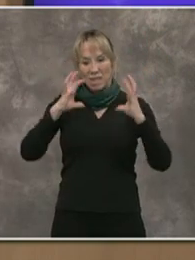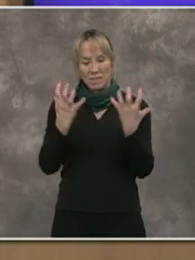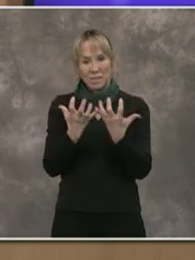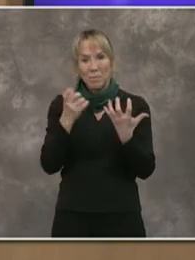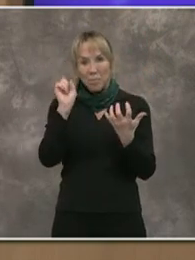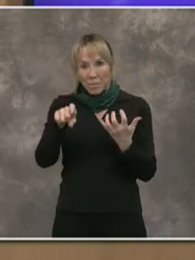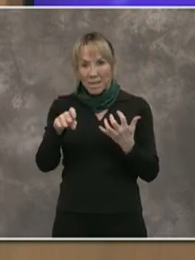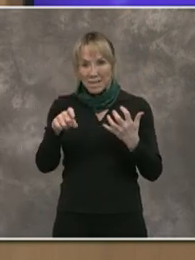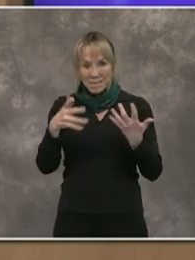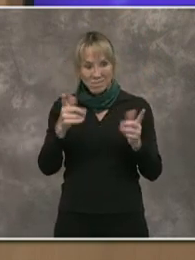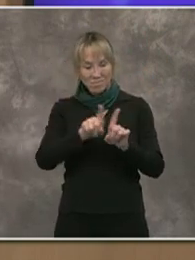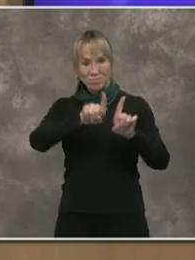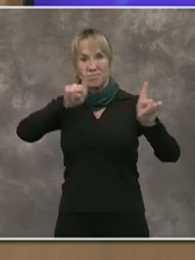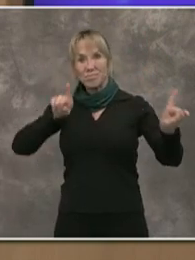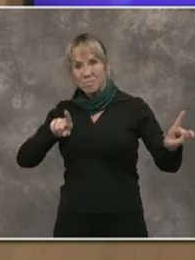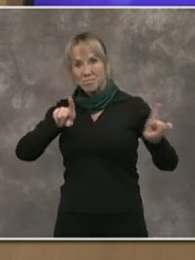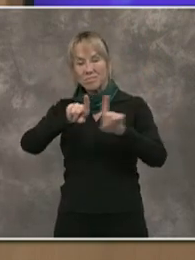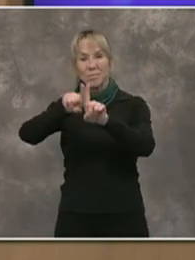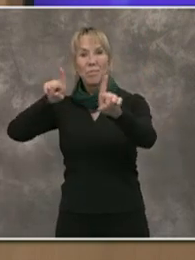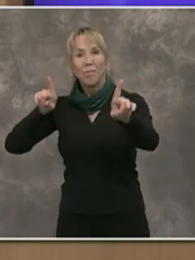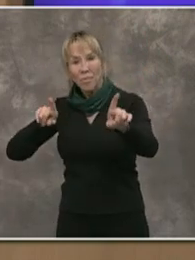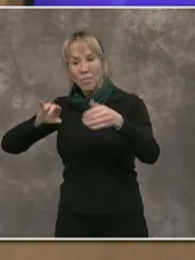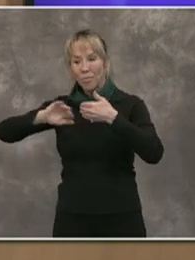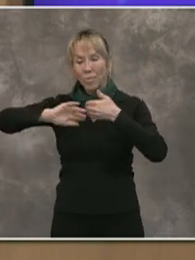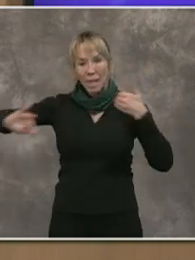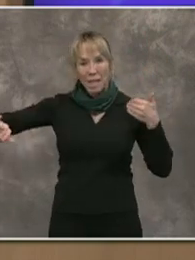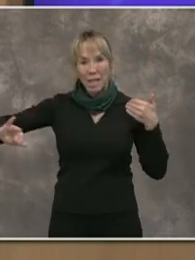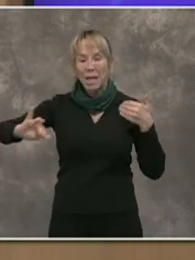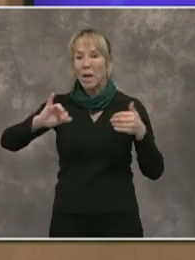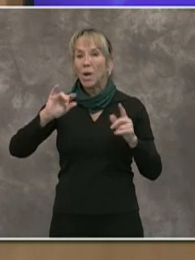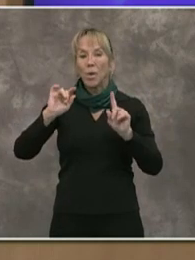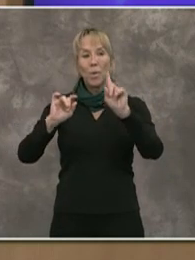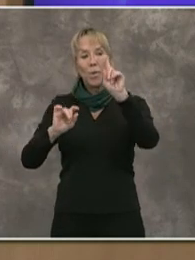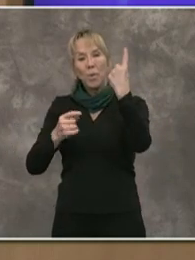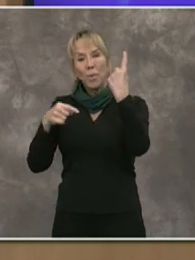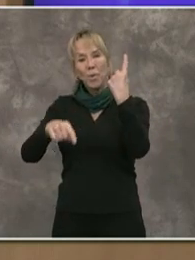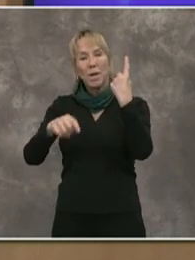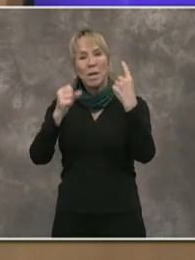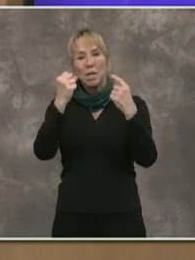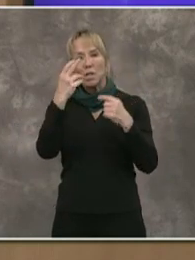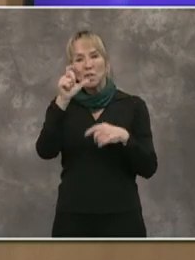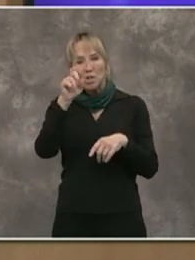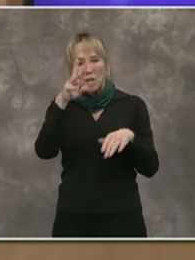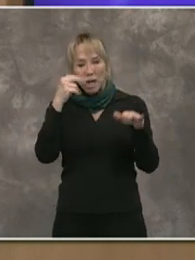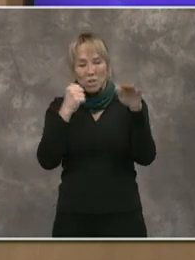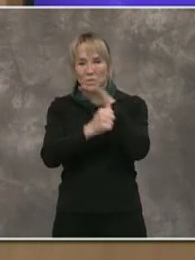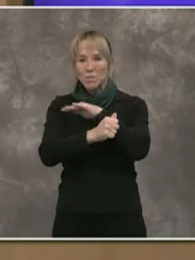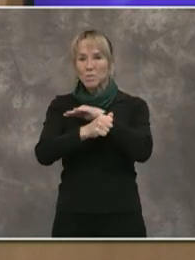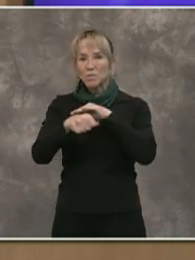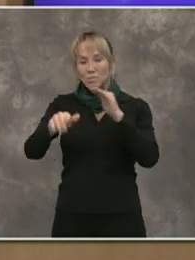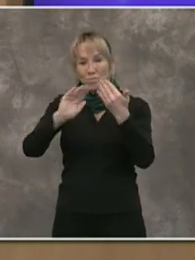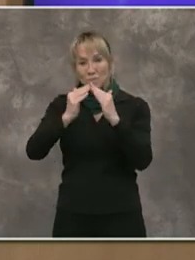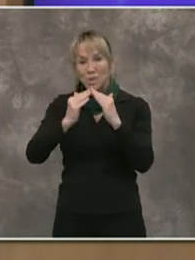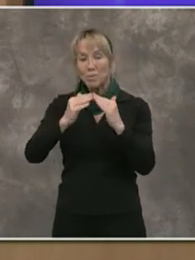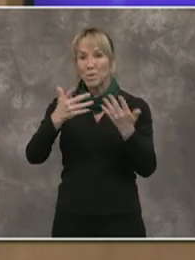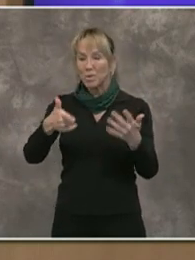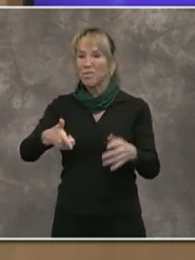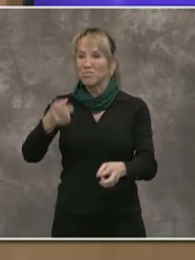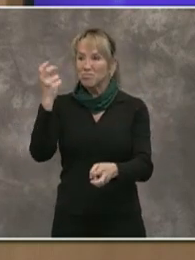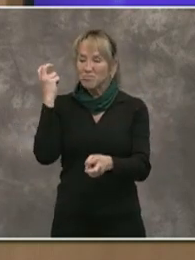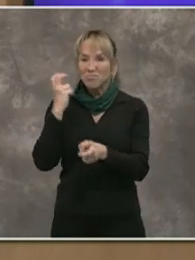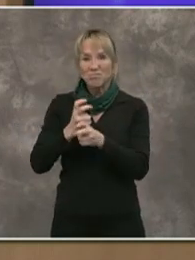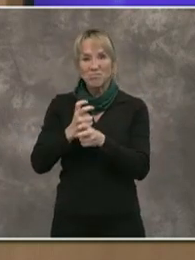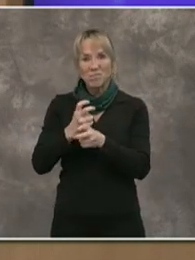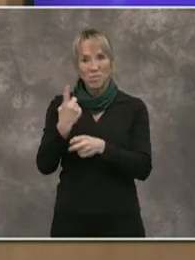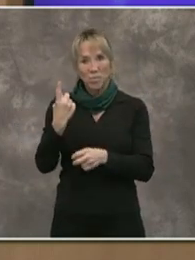very great public health risk posed to our sheltered communities and our homeless shelters, and the need to ensure physical distancing with